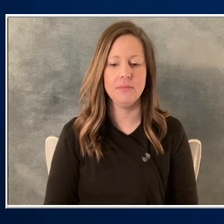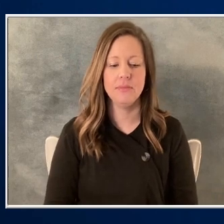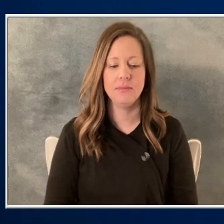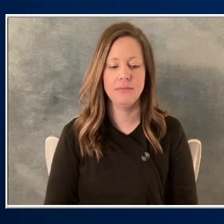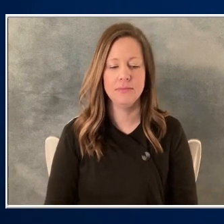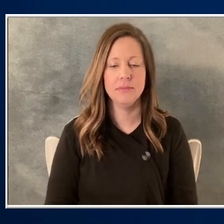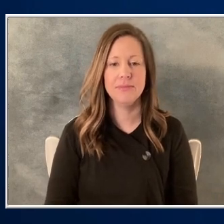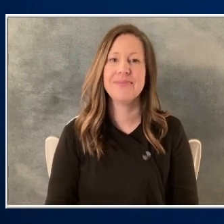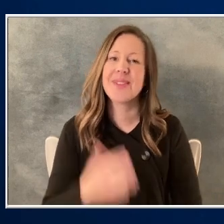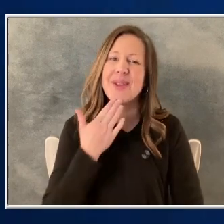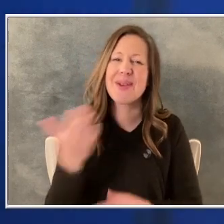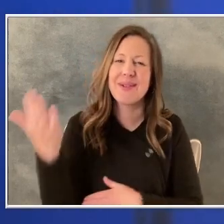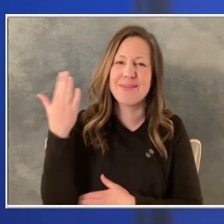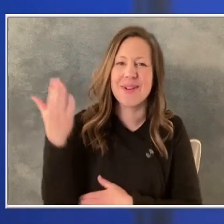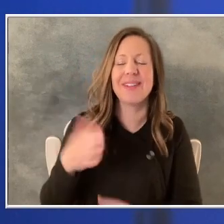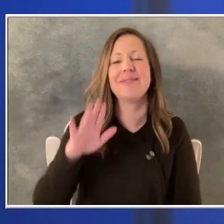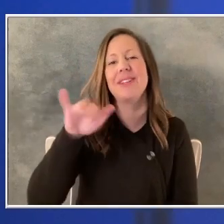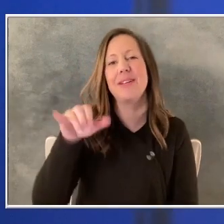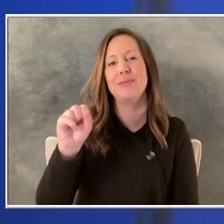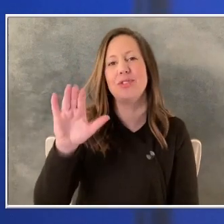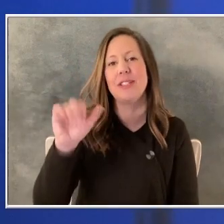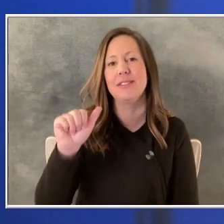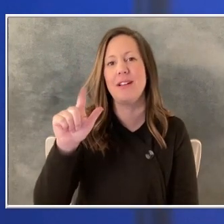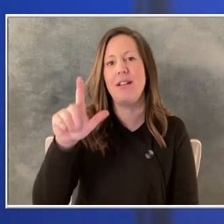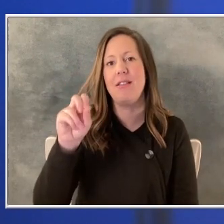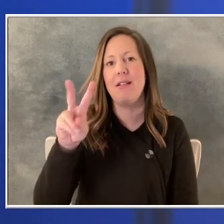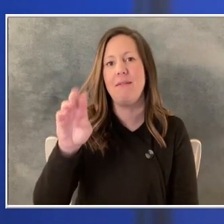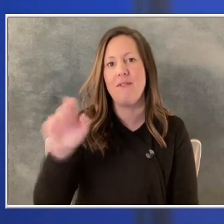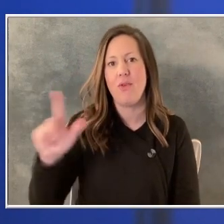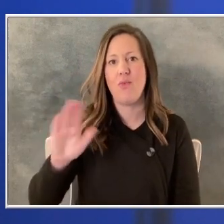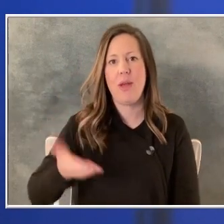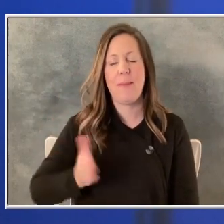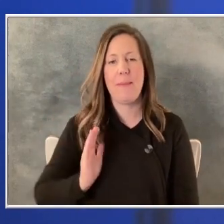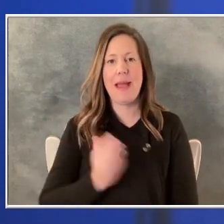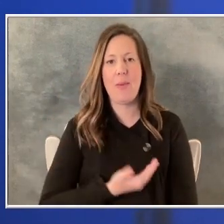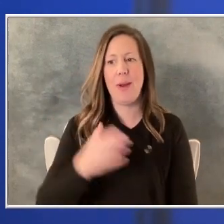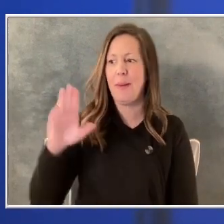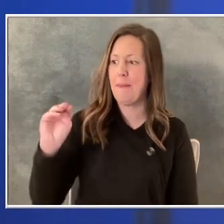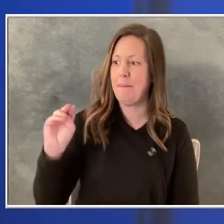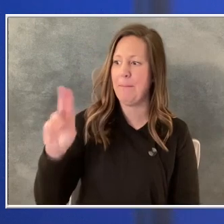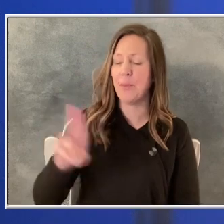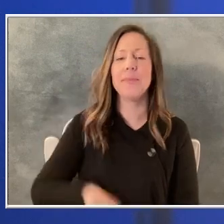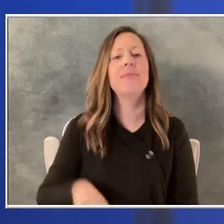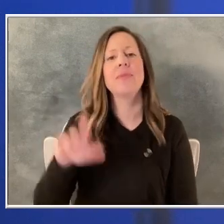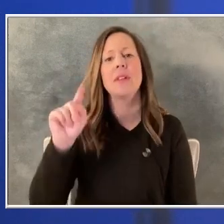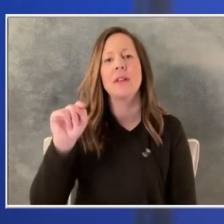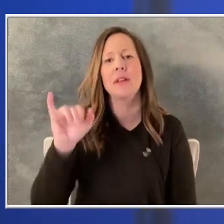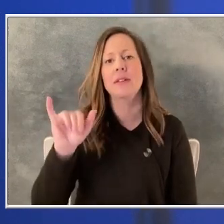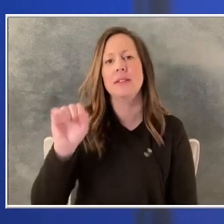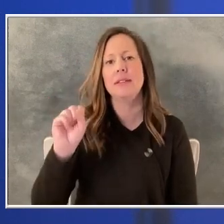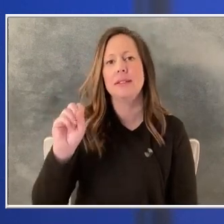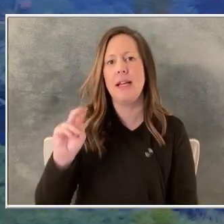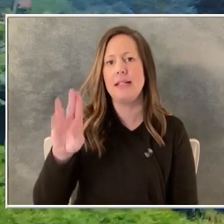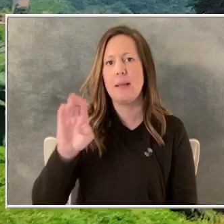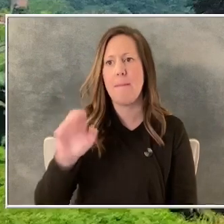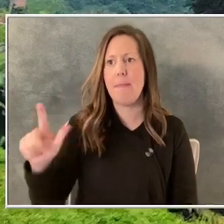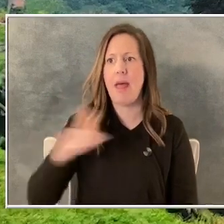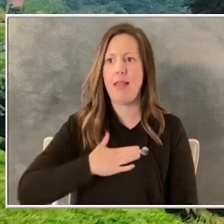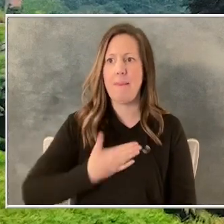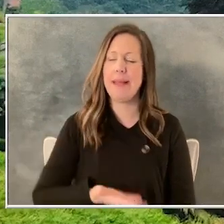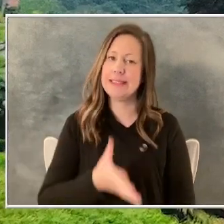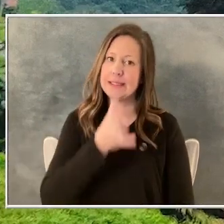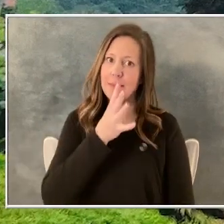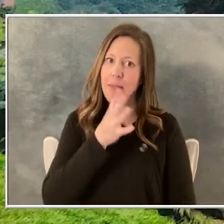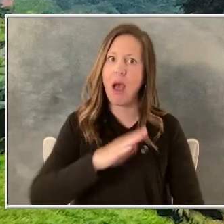Good morning, I'm Jessica Lovell, and welcome to the Morning Medical Update. Tyson Bell admits it was his mom who urged him to visit the emergency